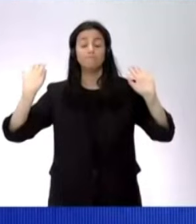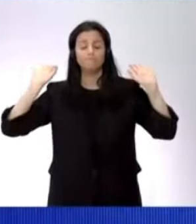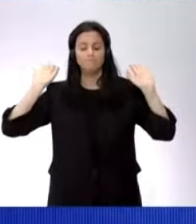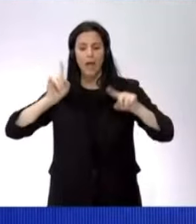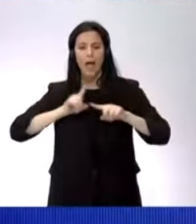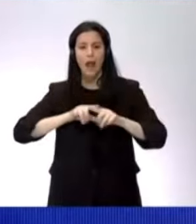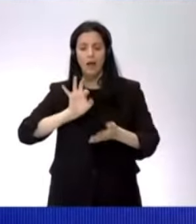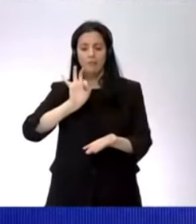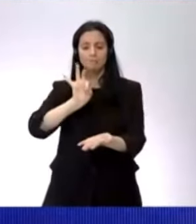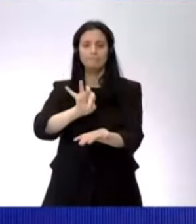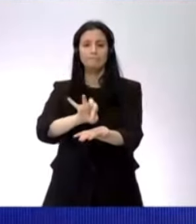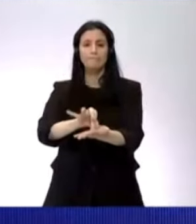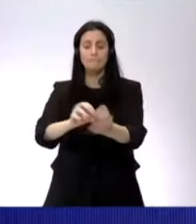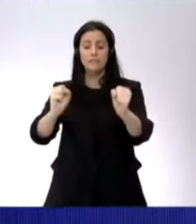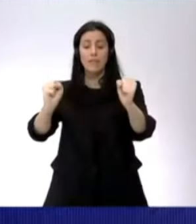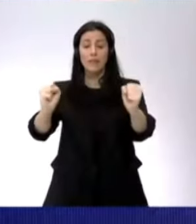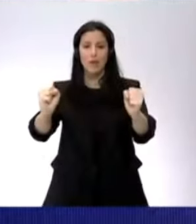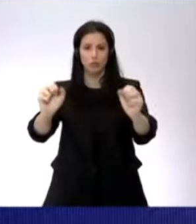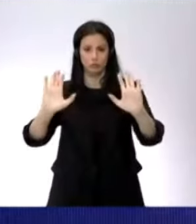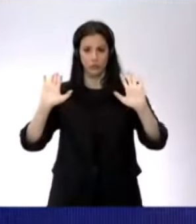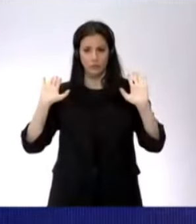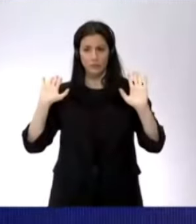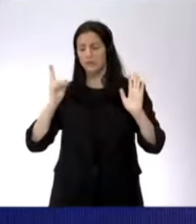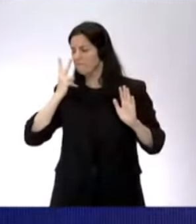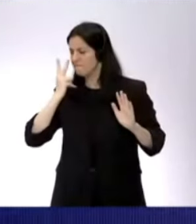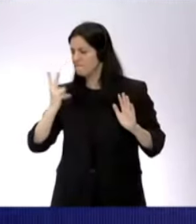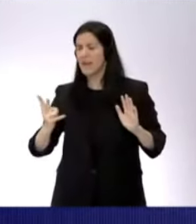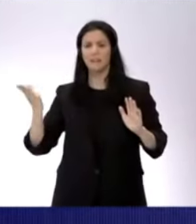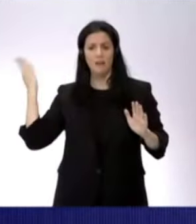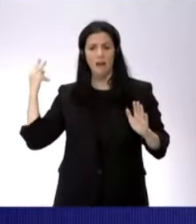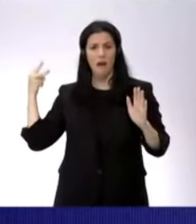what we can do when Europe is united and ambitious.